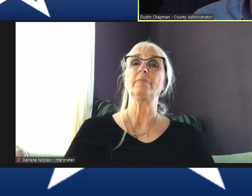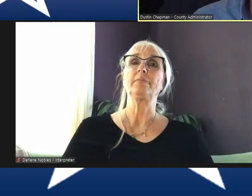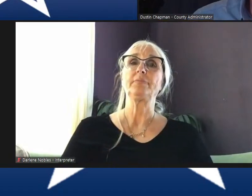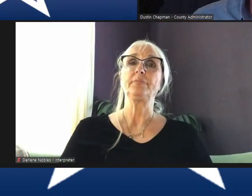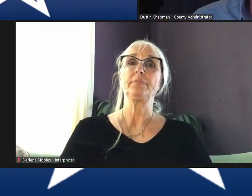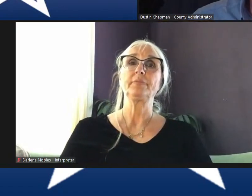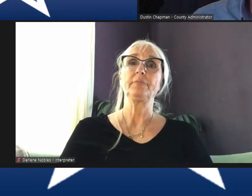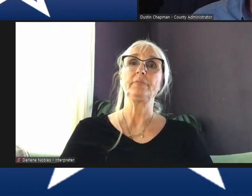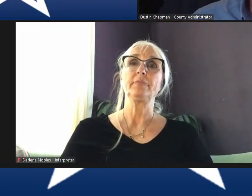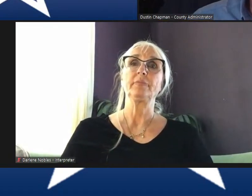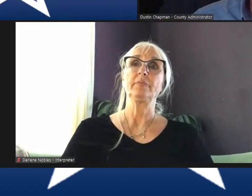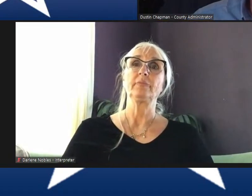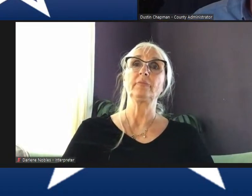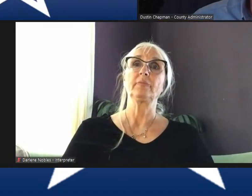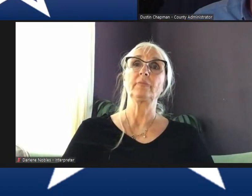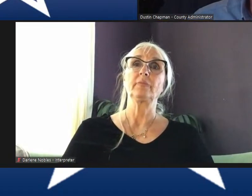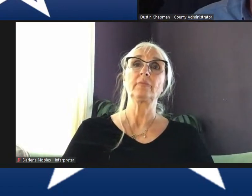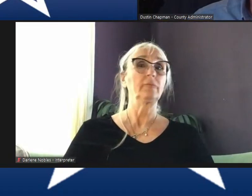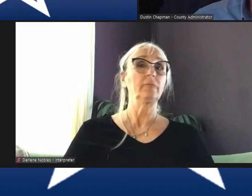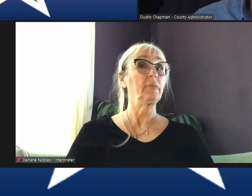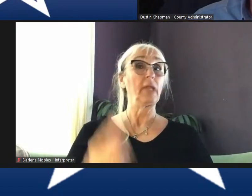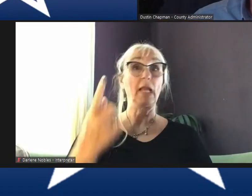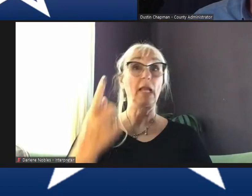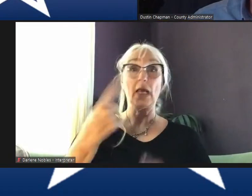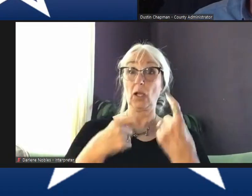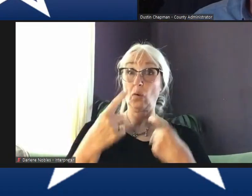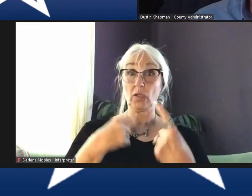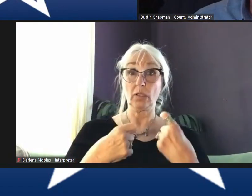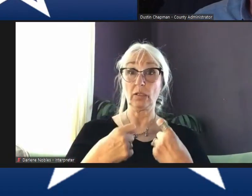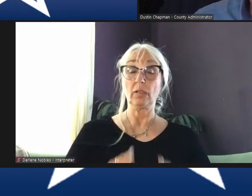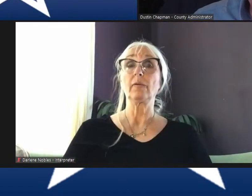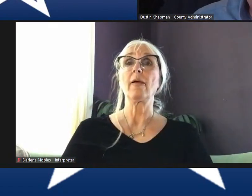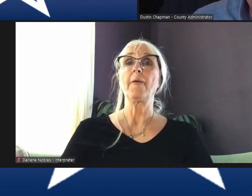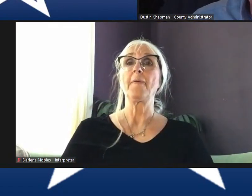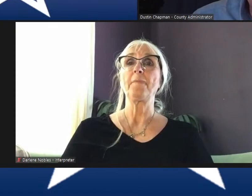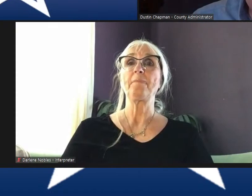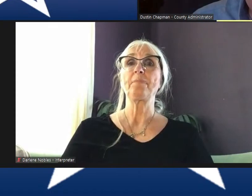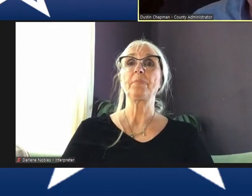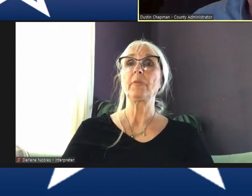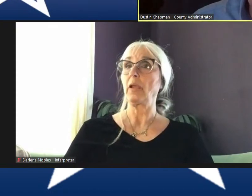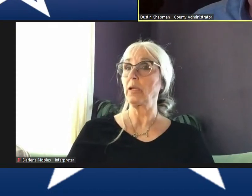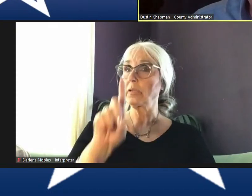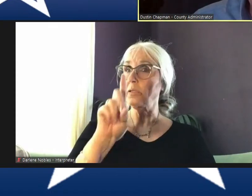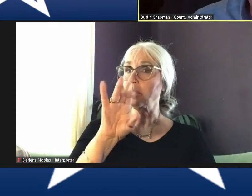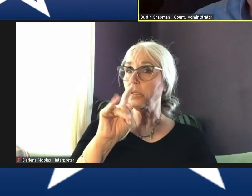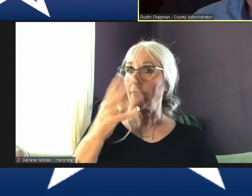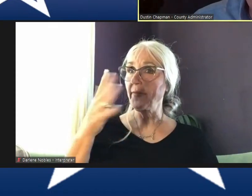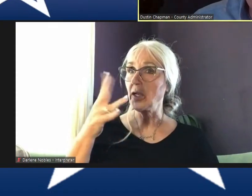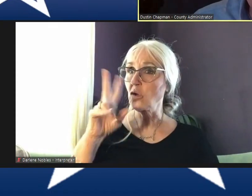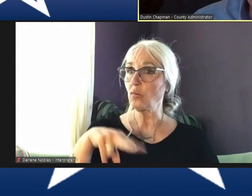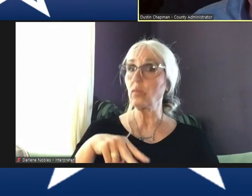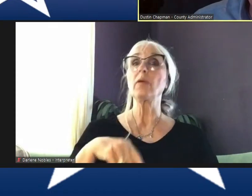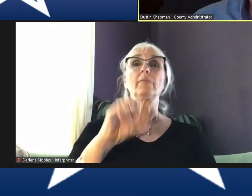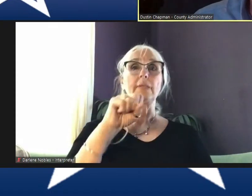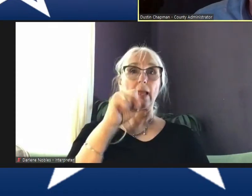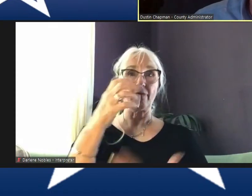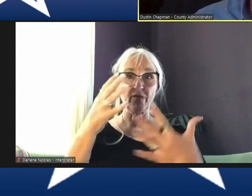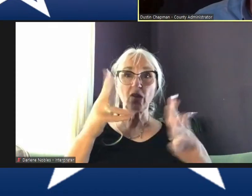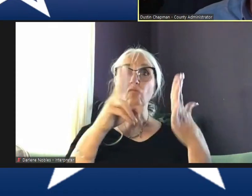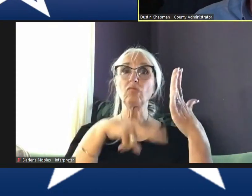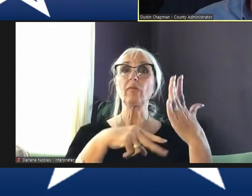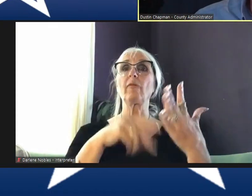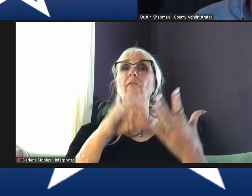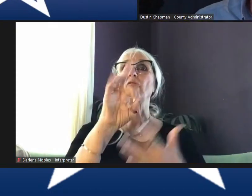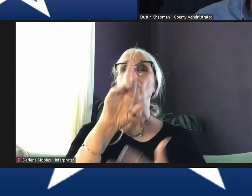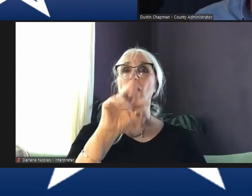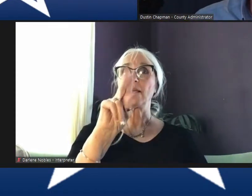All right, any questions on that? Dustin, you looked at those? Yes, sir. We have reviewed them, and I believe Francis has as well.